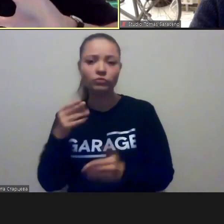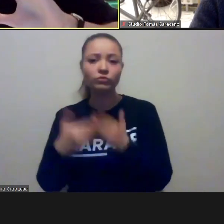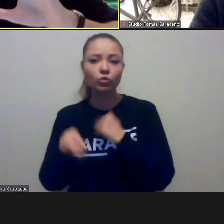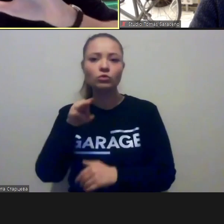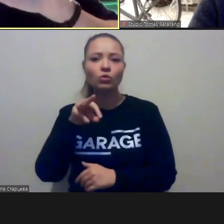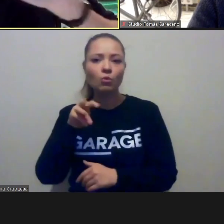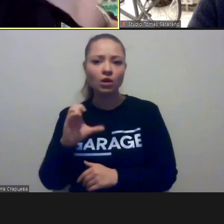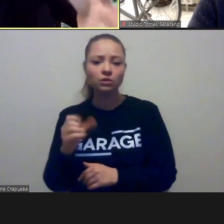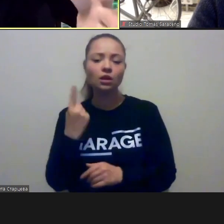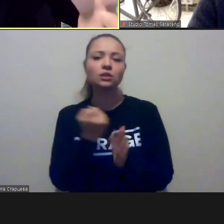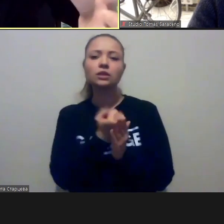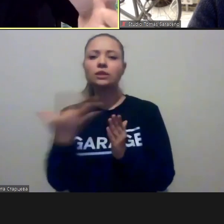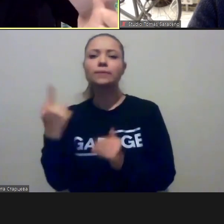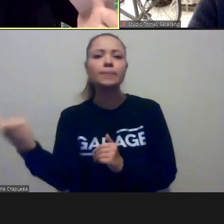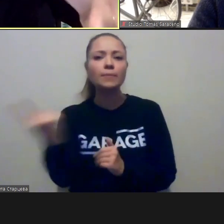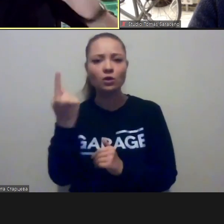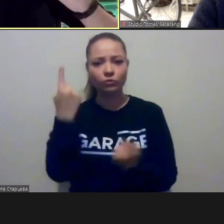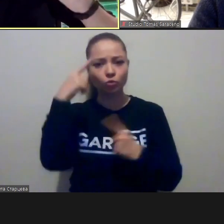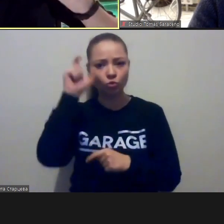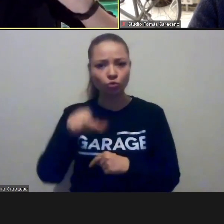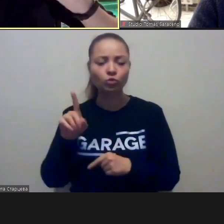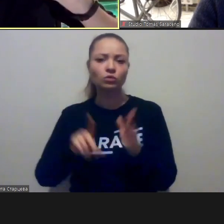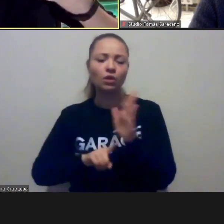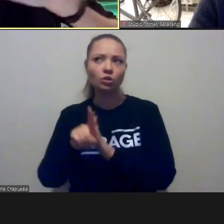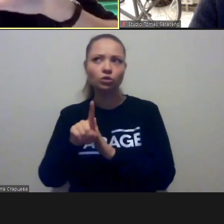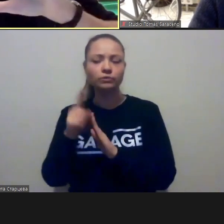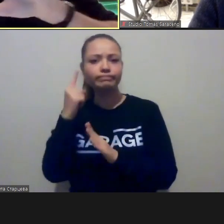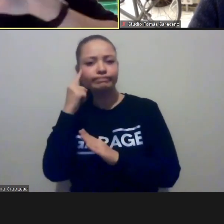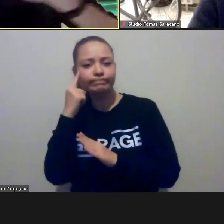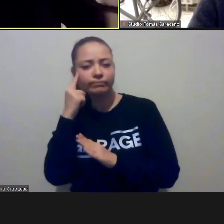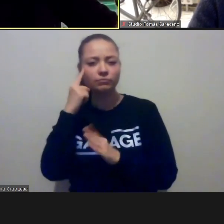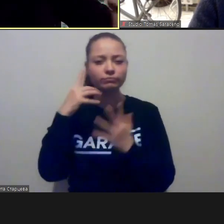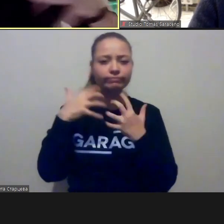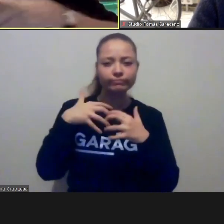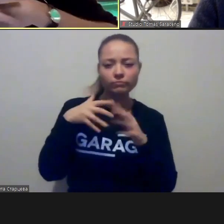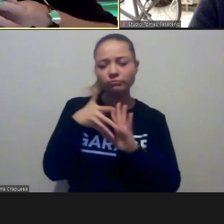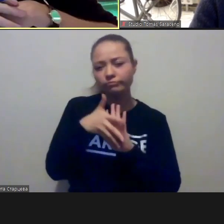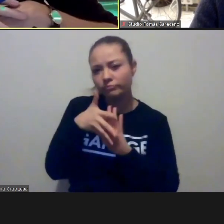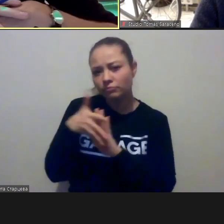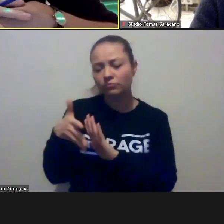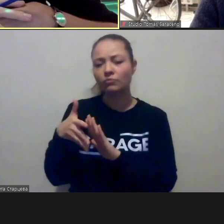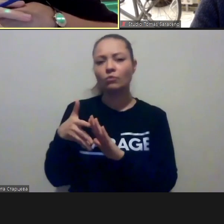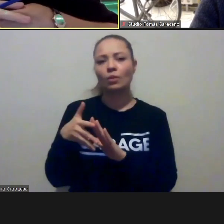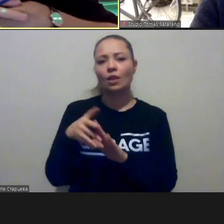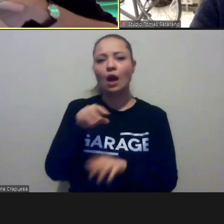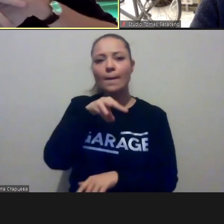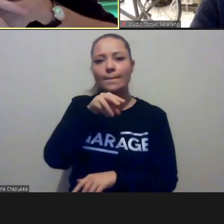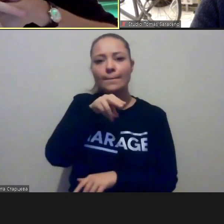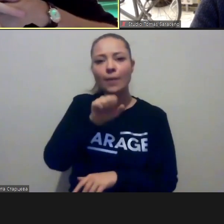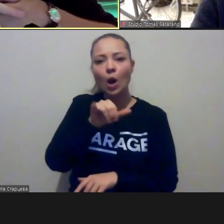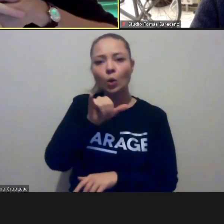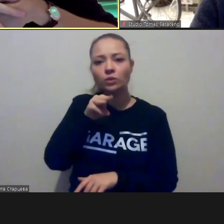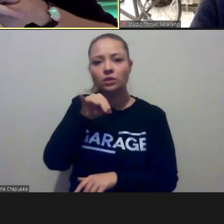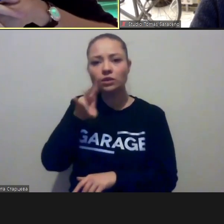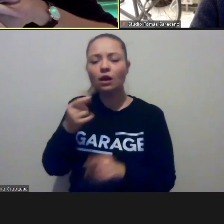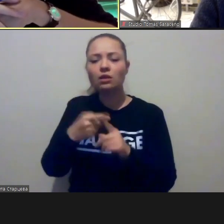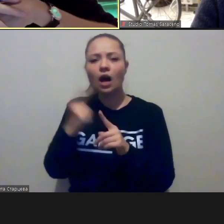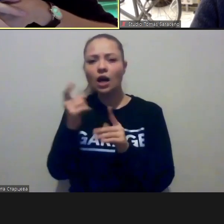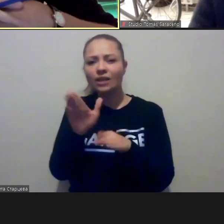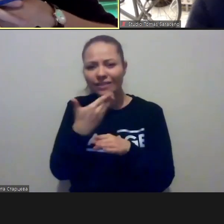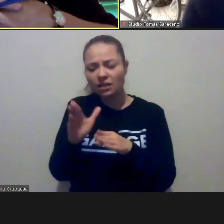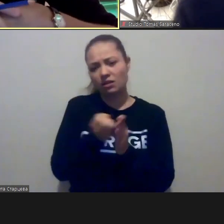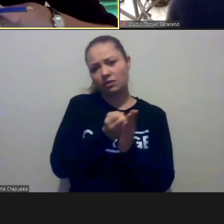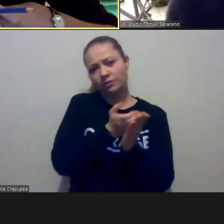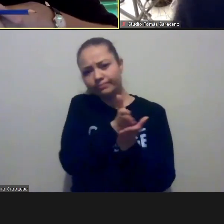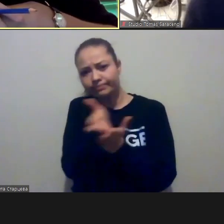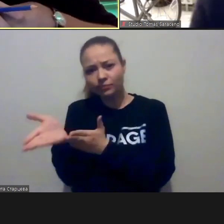of the first artists to research, reconstruct, and rethink webs. Webs have